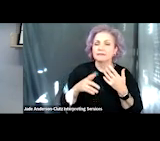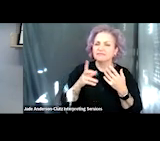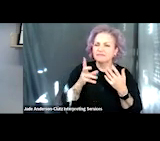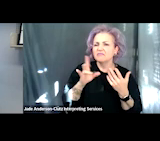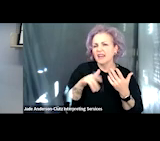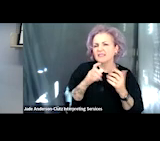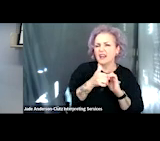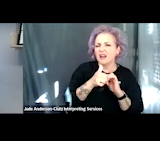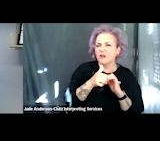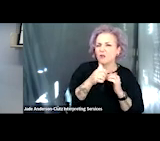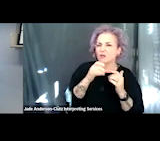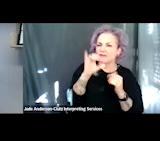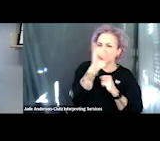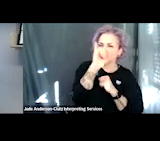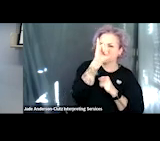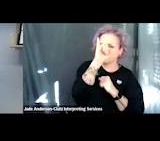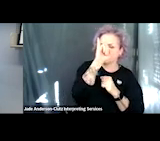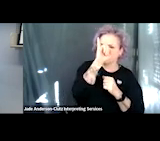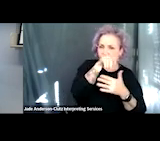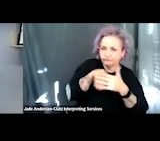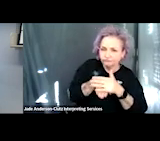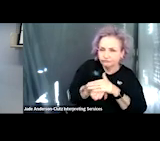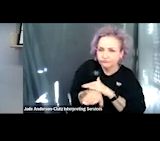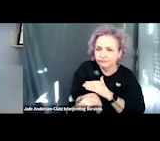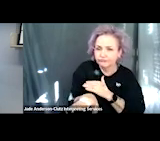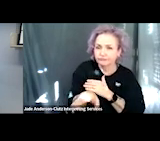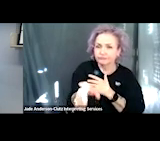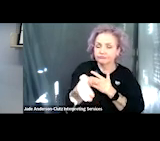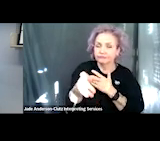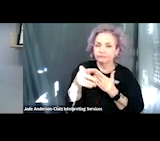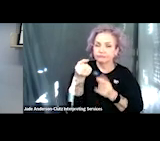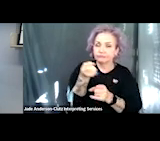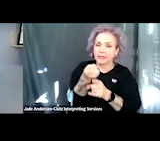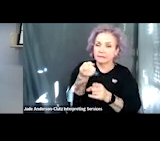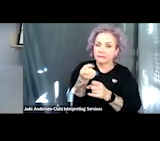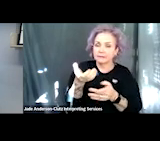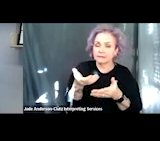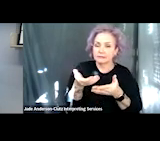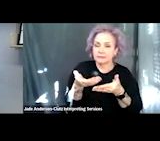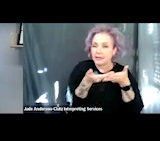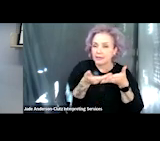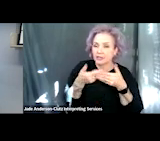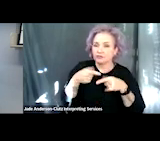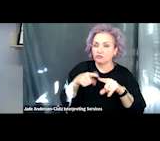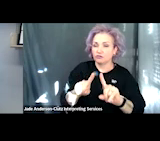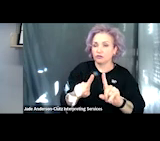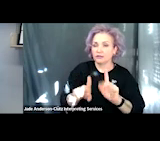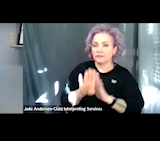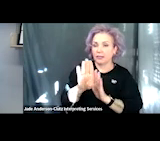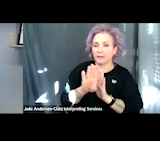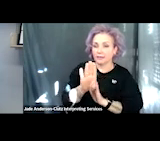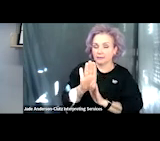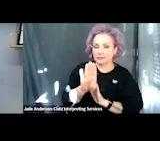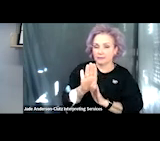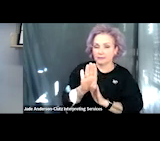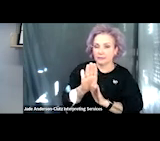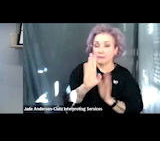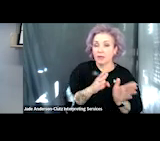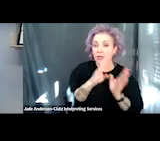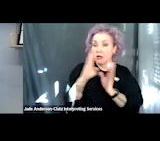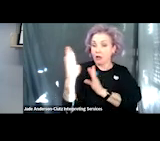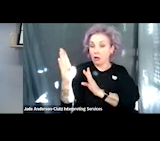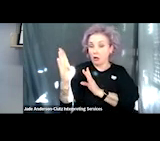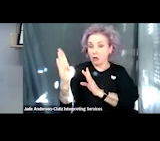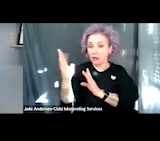happens once these infections go up or affect the fetus or fetal development. So again, not on one side, it's not just the fetus that